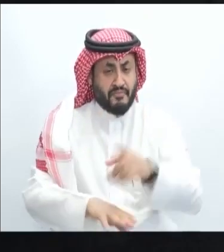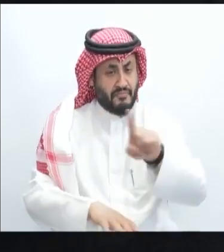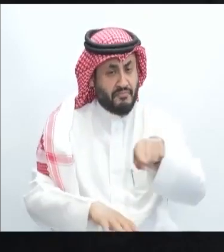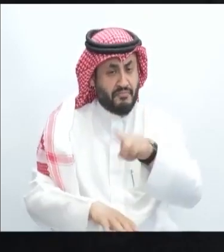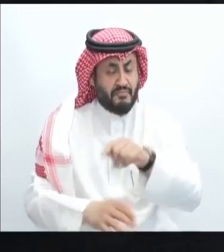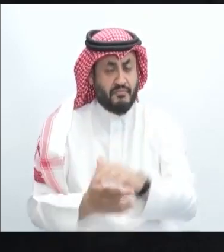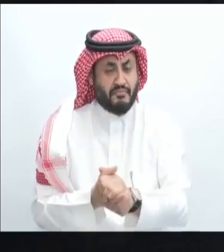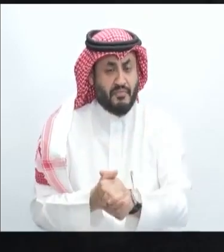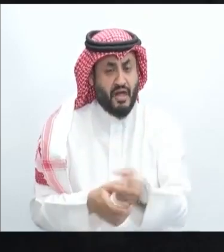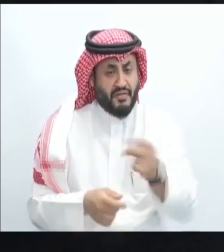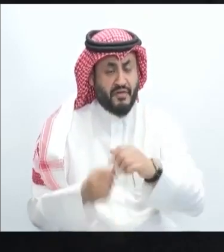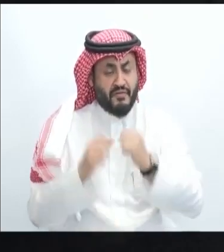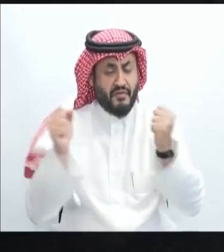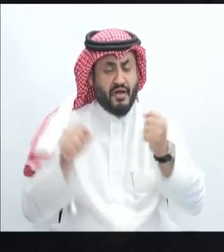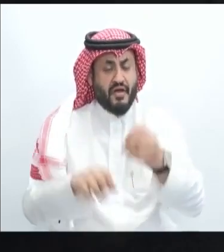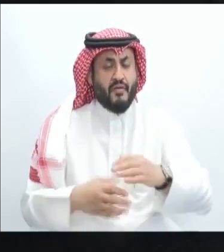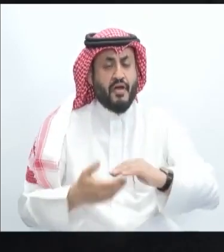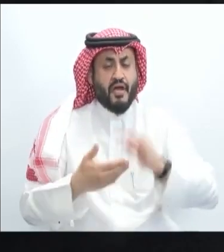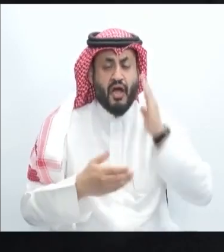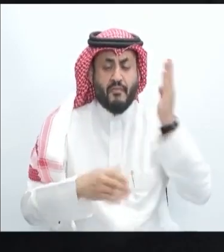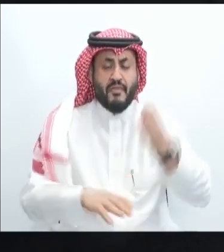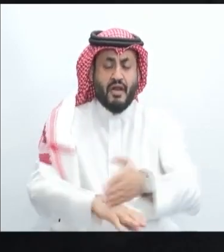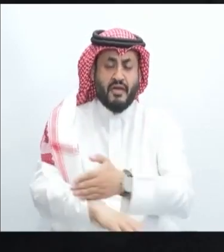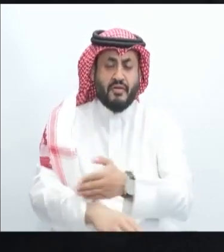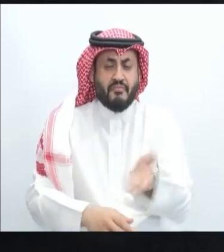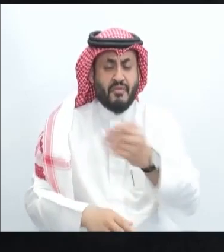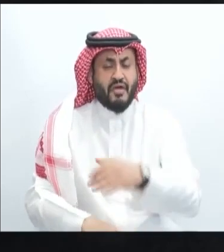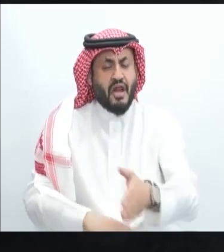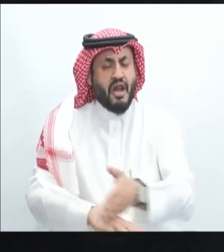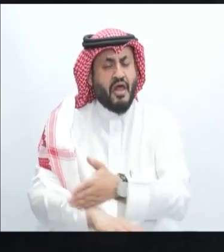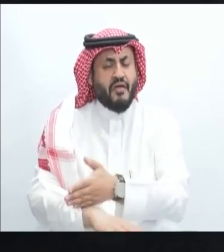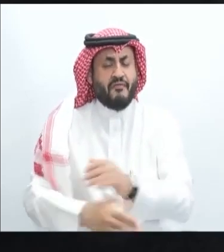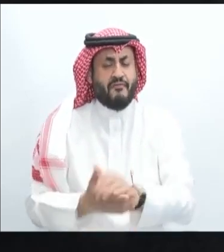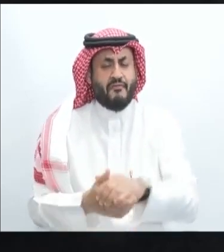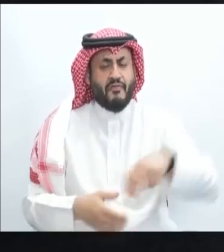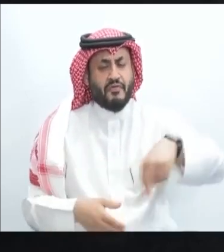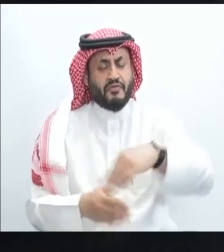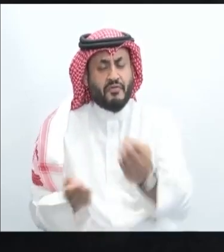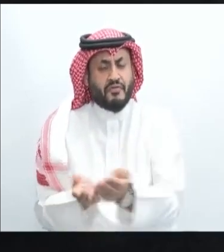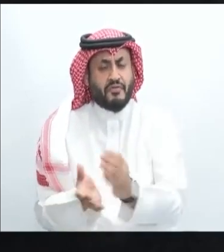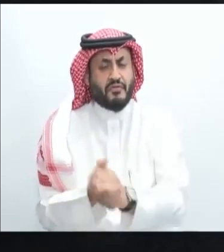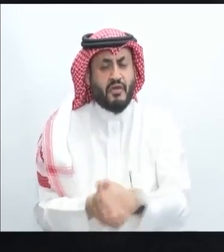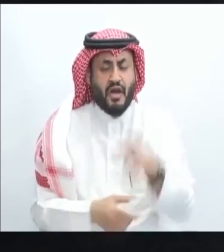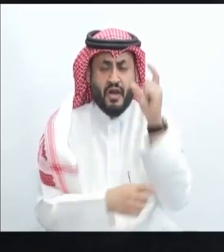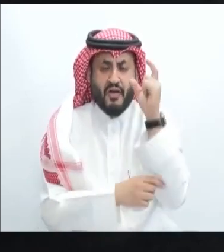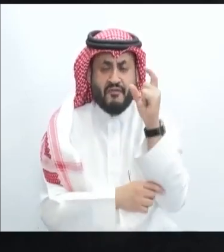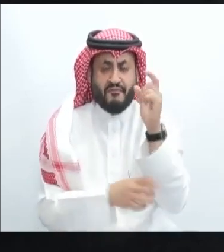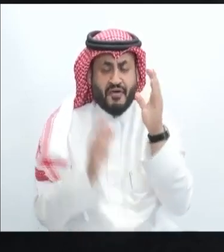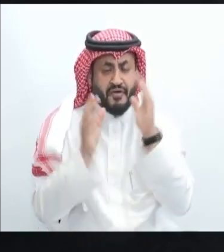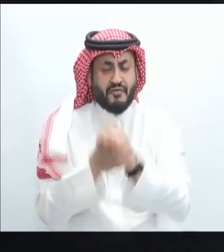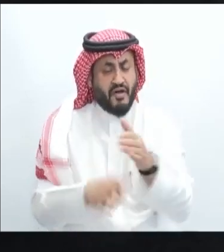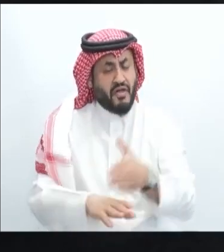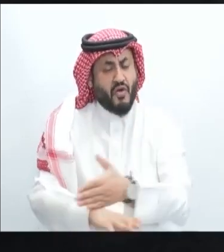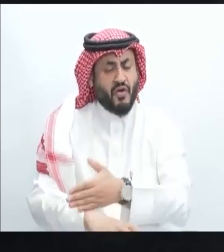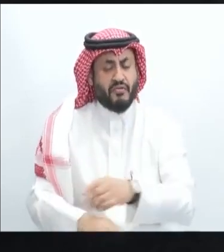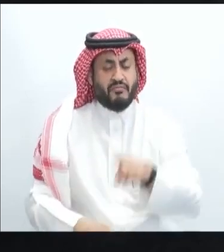you wake up late, and maybe you'll be late for school and late for the Fajr prayer. It will